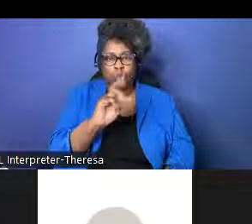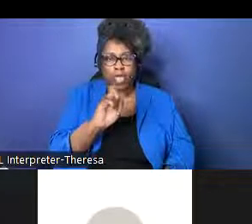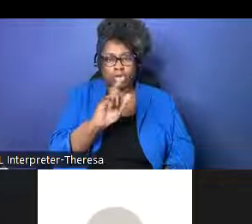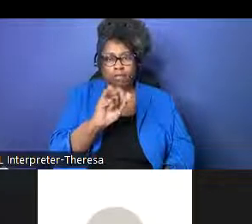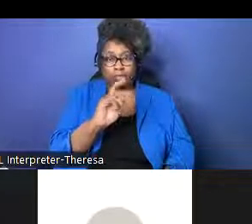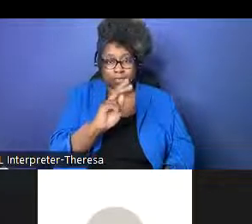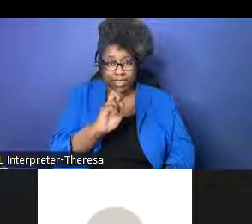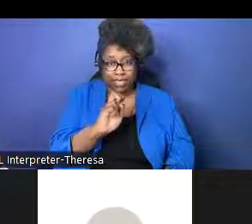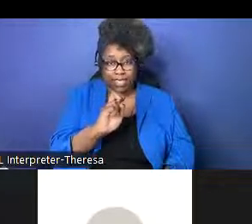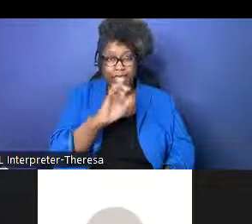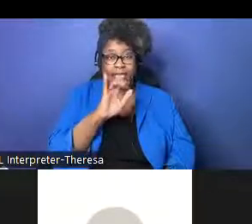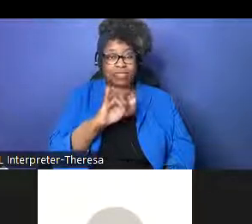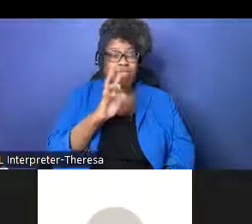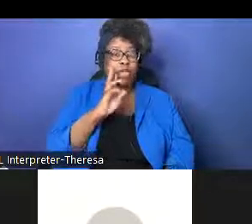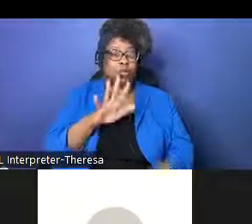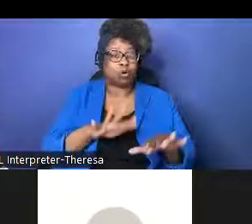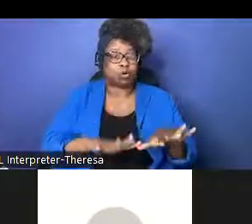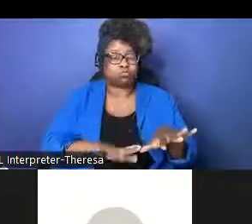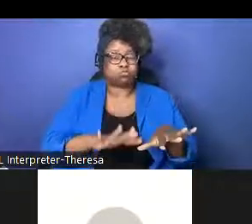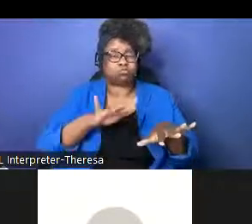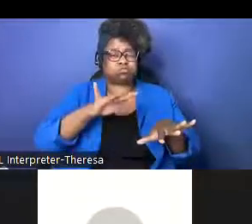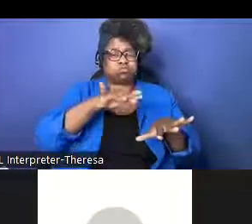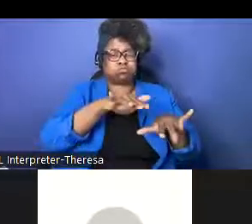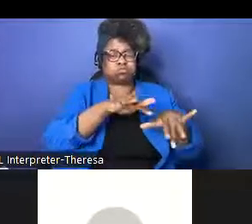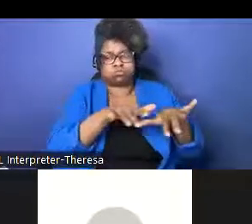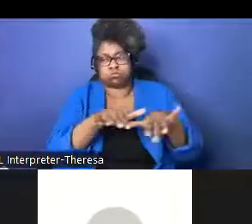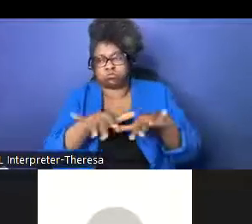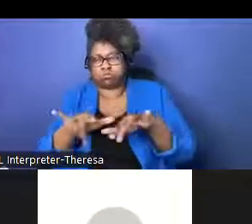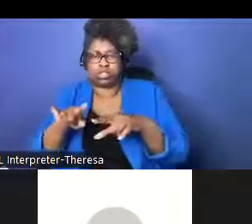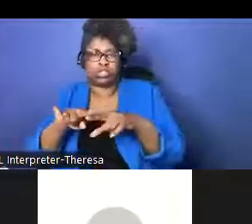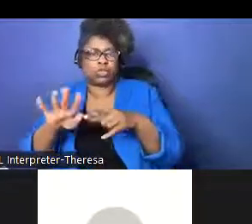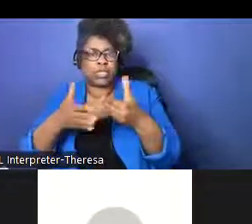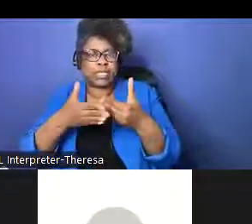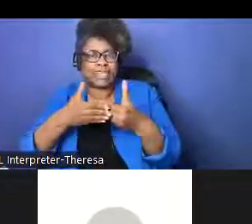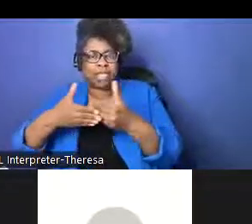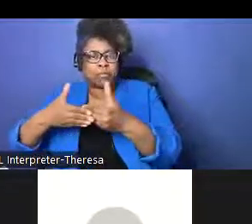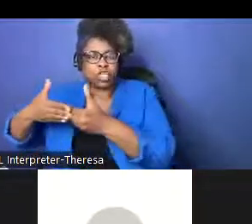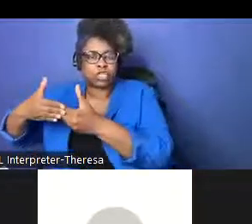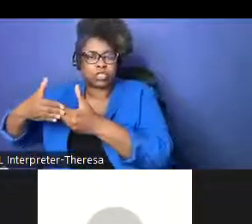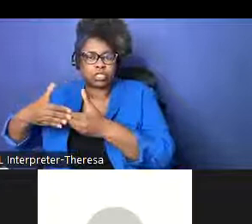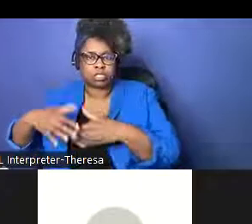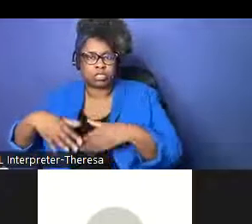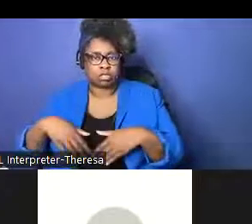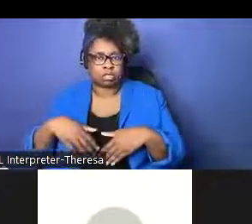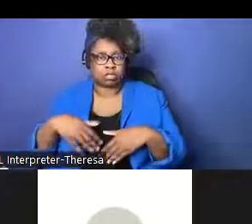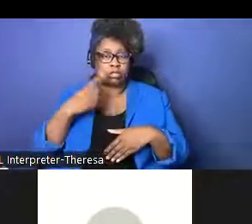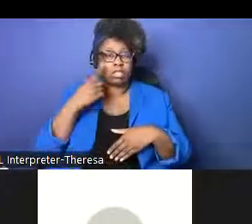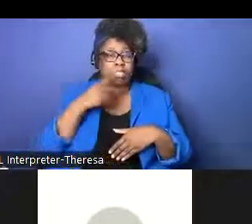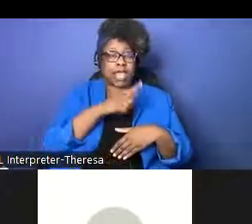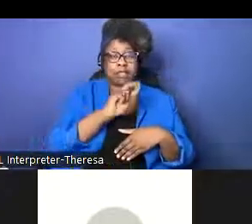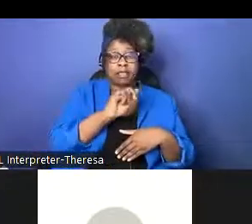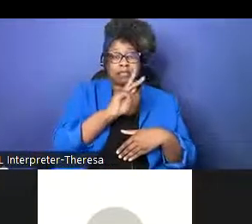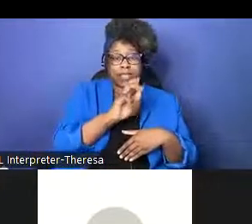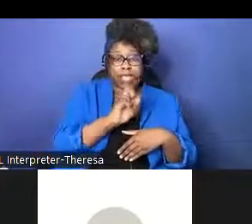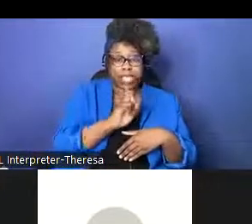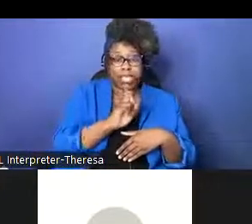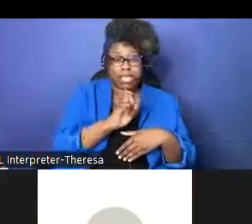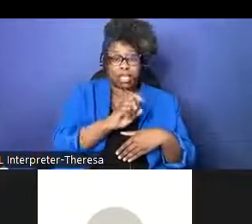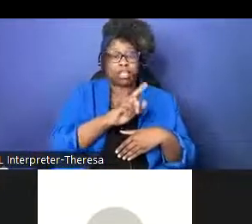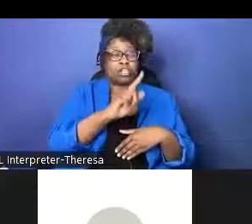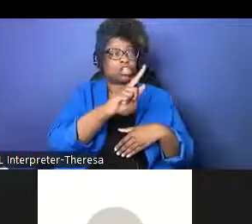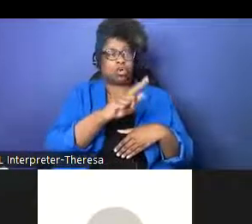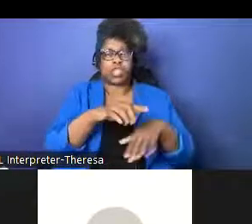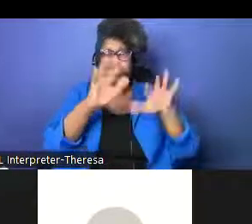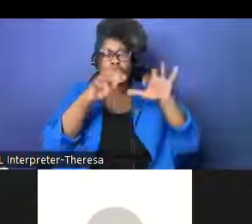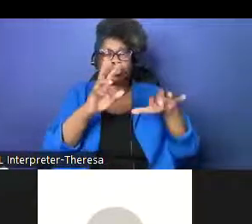the surrounding neighborhoods. And it overflows because the outlet from the lake, which takes stormwater from the surrounding